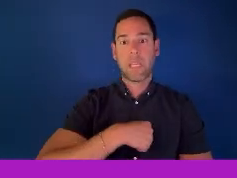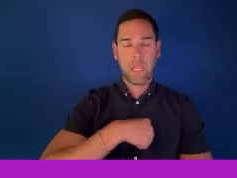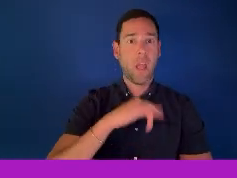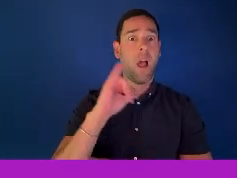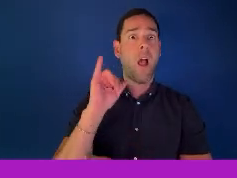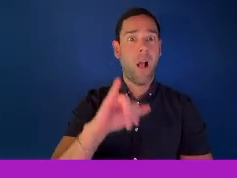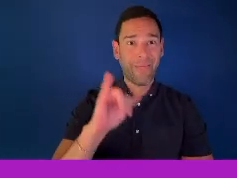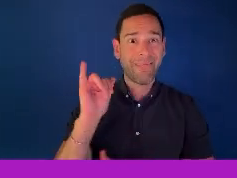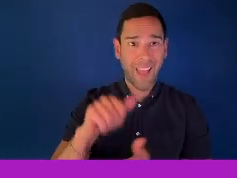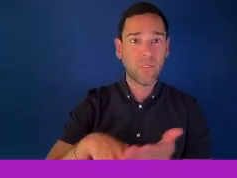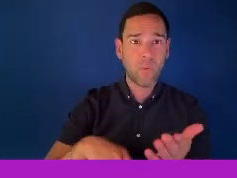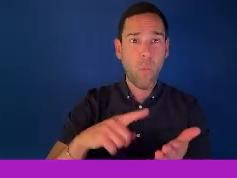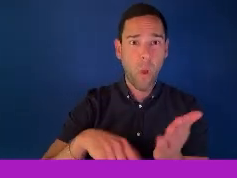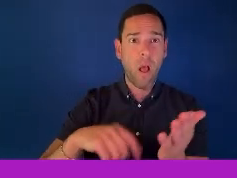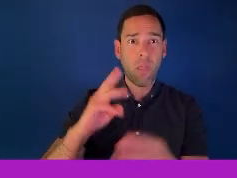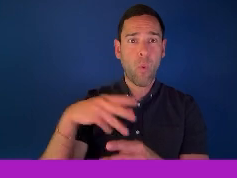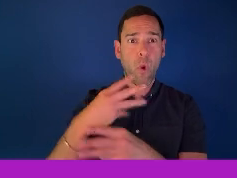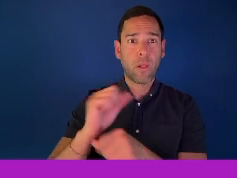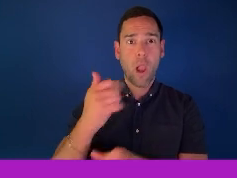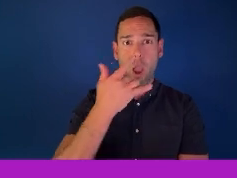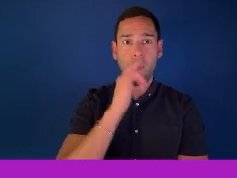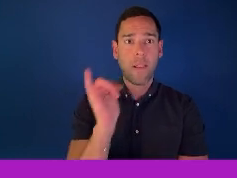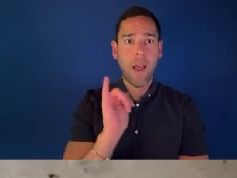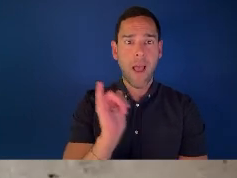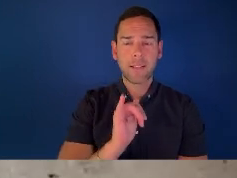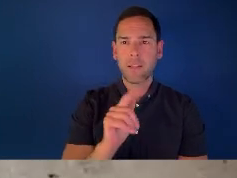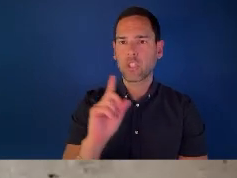Leah Lakshmi Piepzna Samarasina.